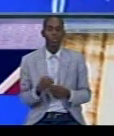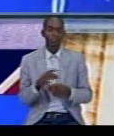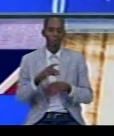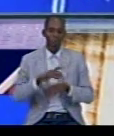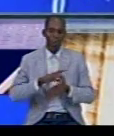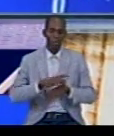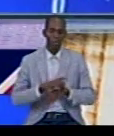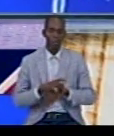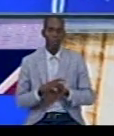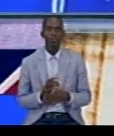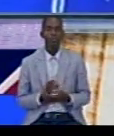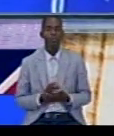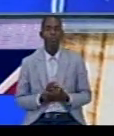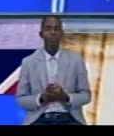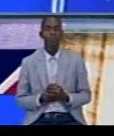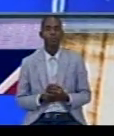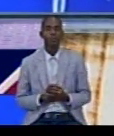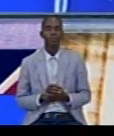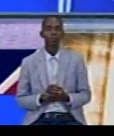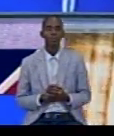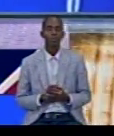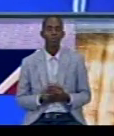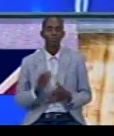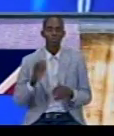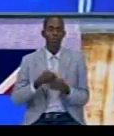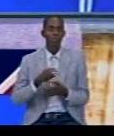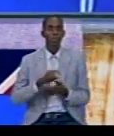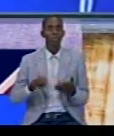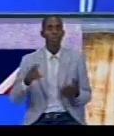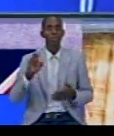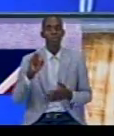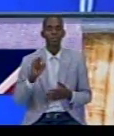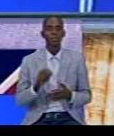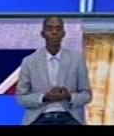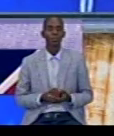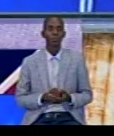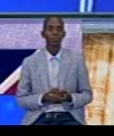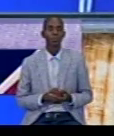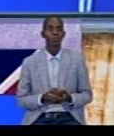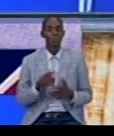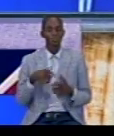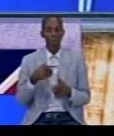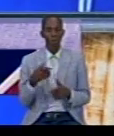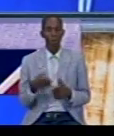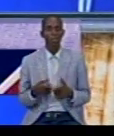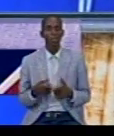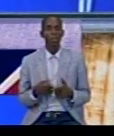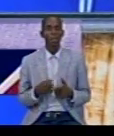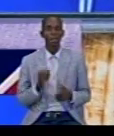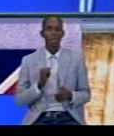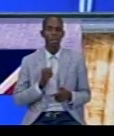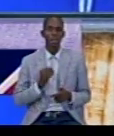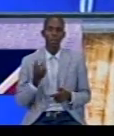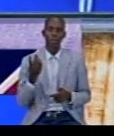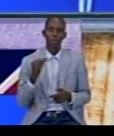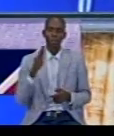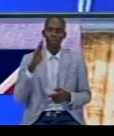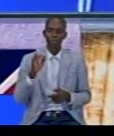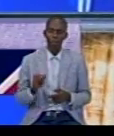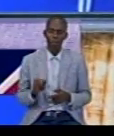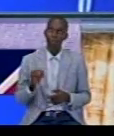foundations of the earth. Then in verse 30, it says, then I was by